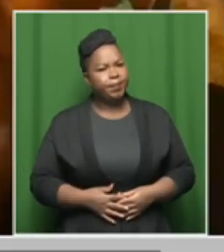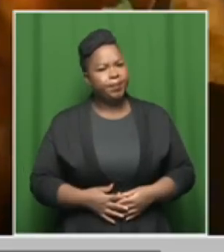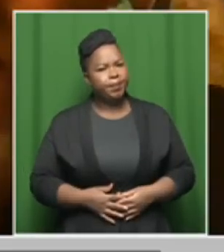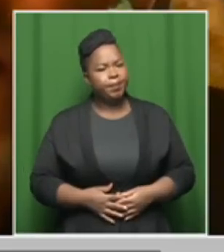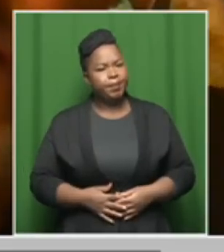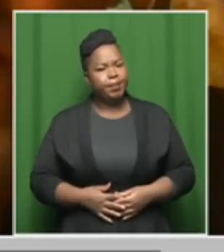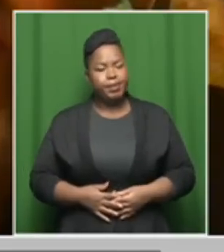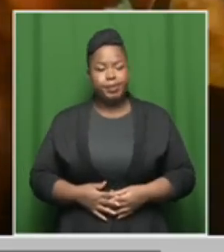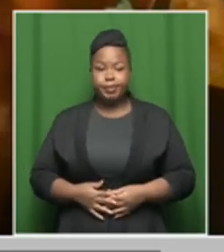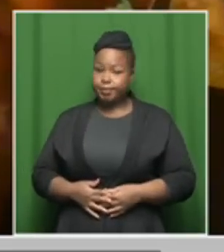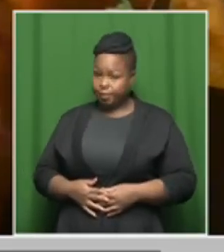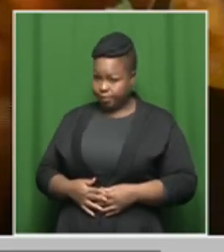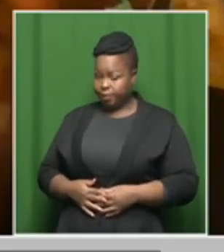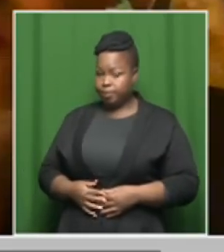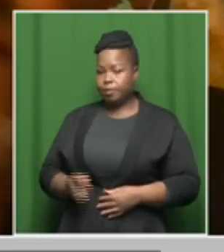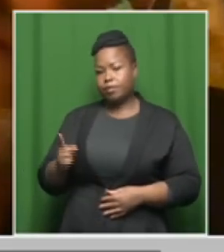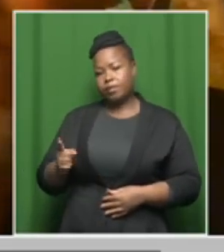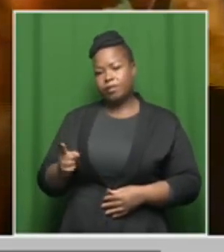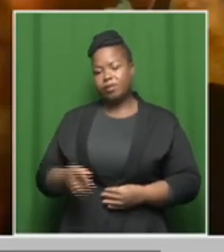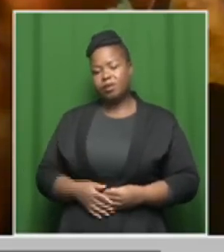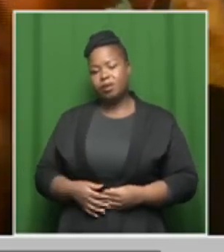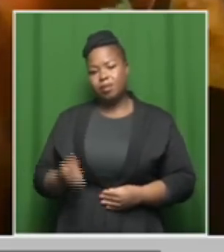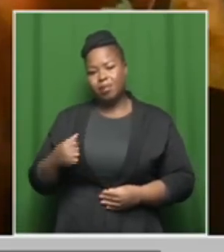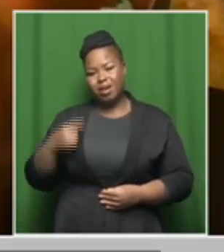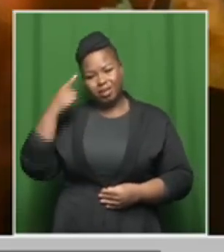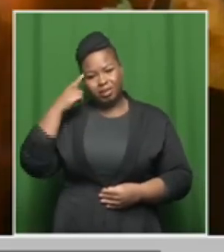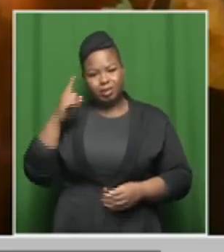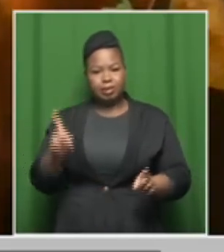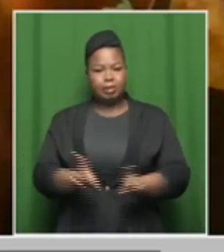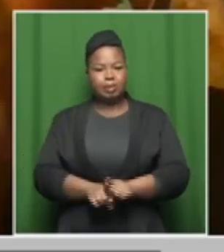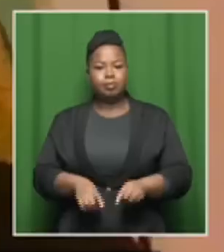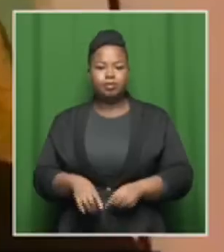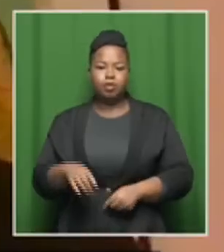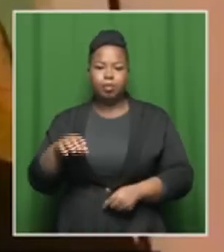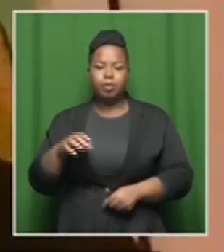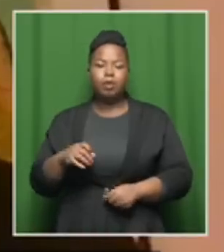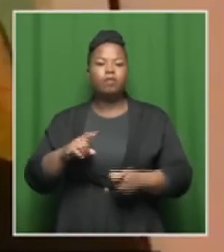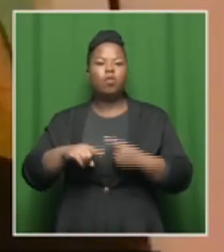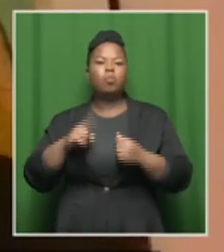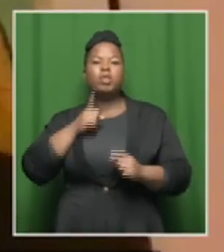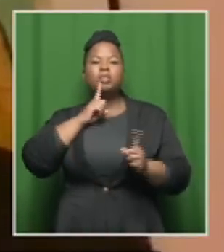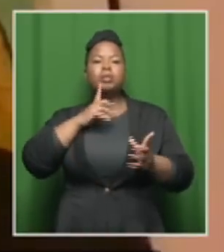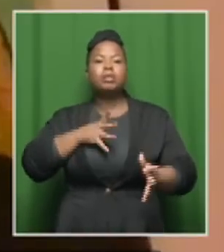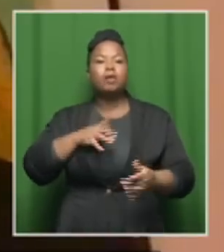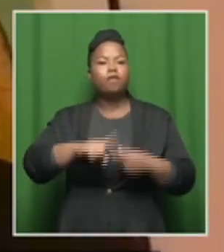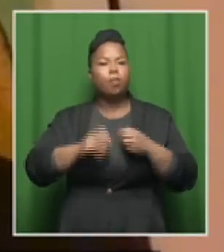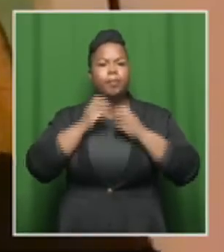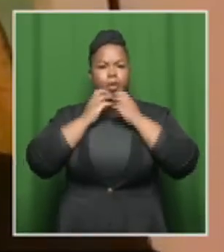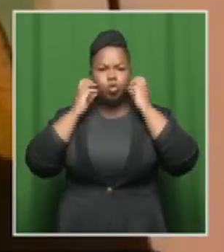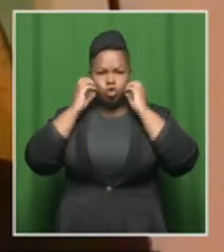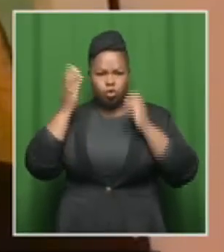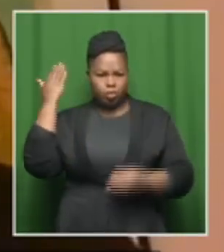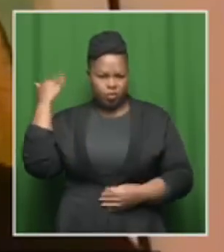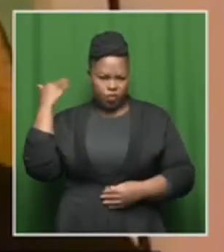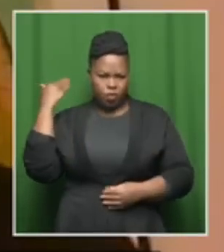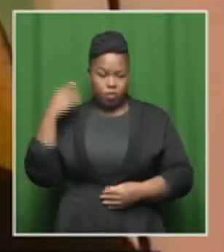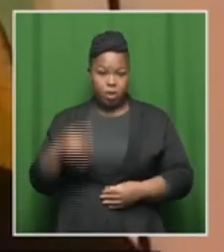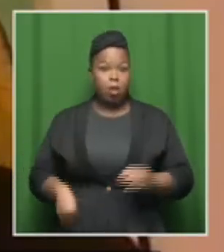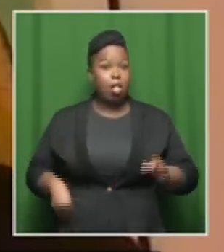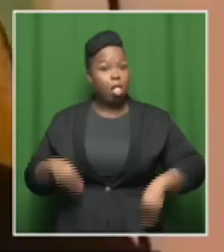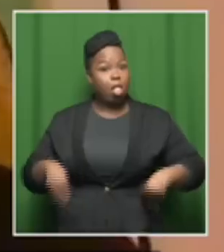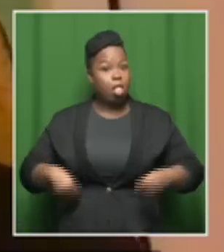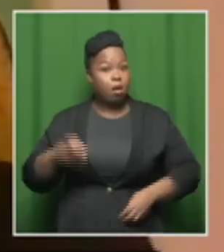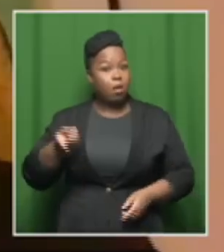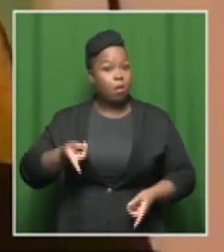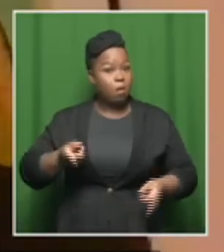Again, I think the old dictator Mobutu from the Zaire, he was notoriously corrupt, and there was